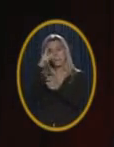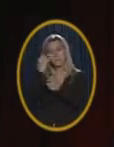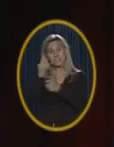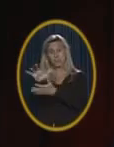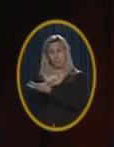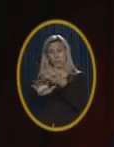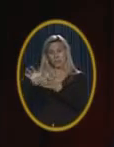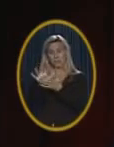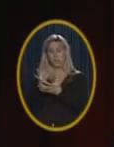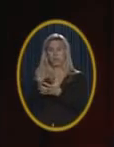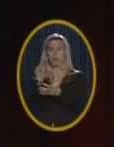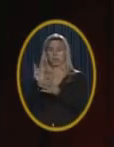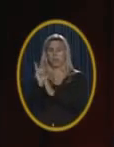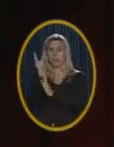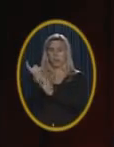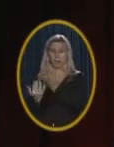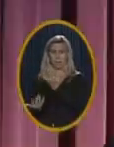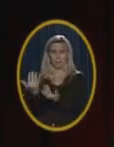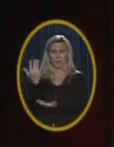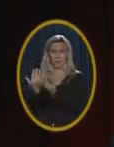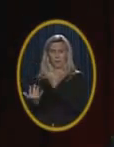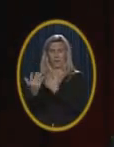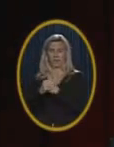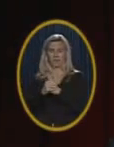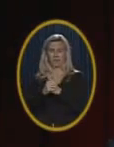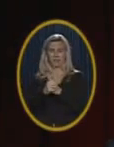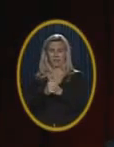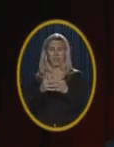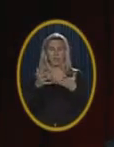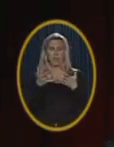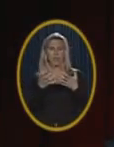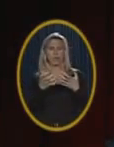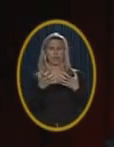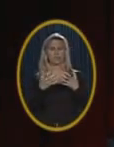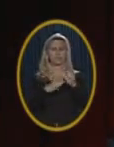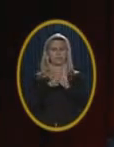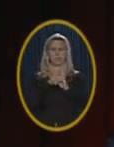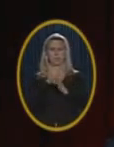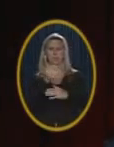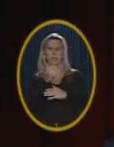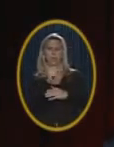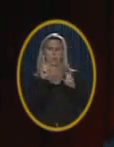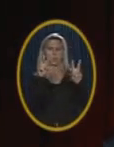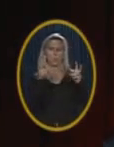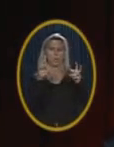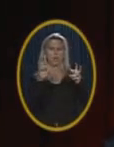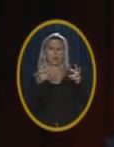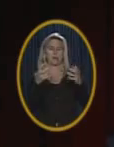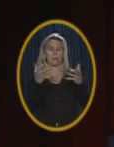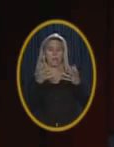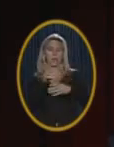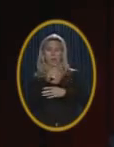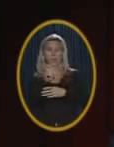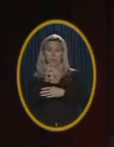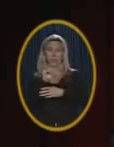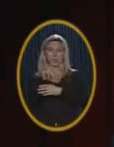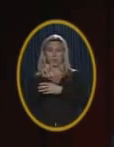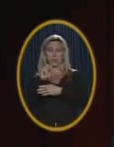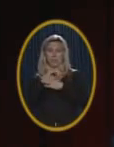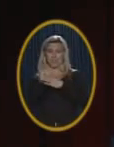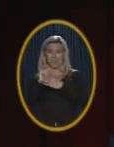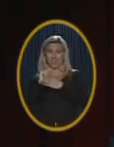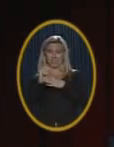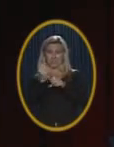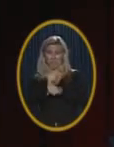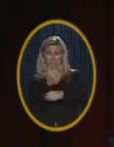burn. Unlike stuff they want to use called green propellants, they want to develop. They only want $200 million to develop them, and we get these